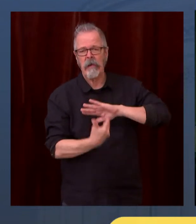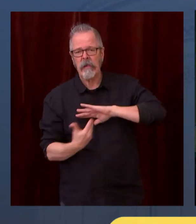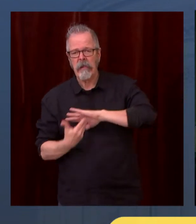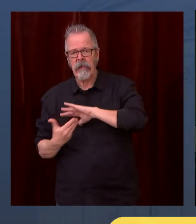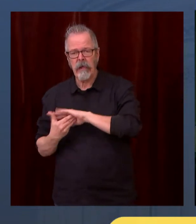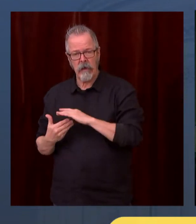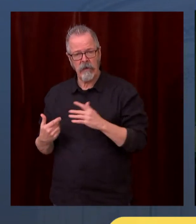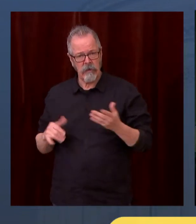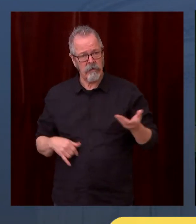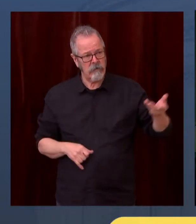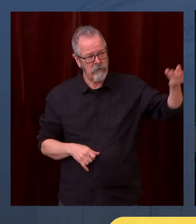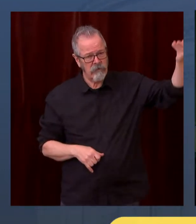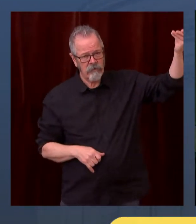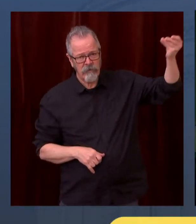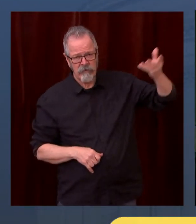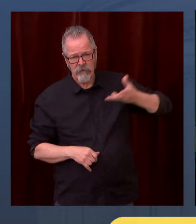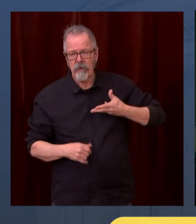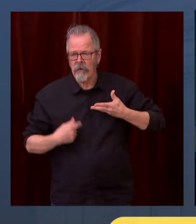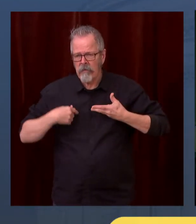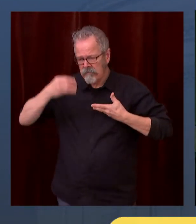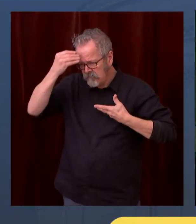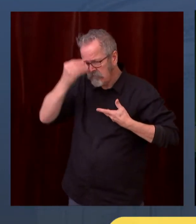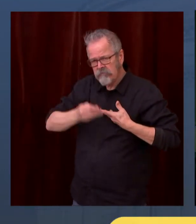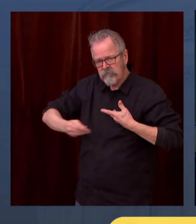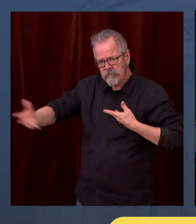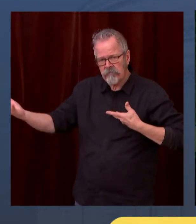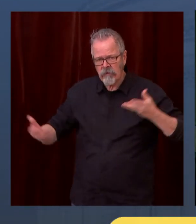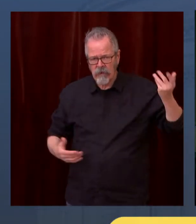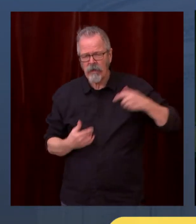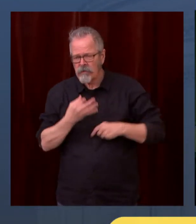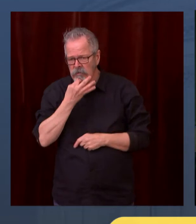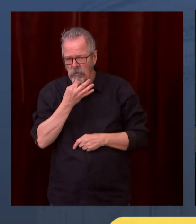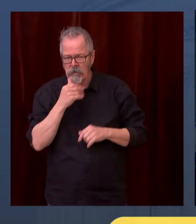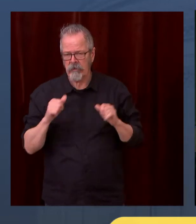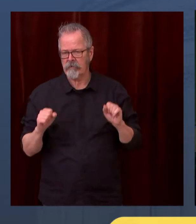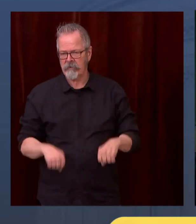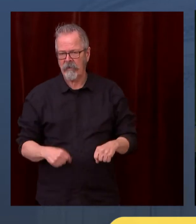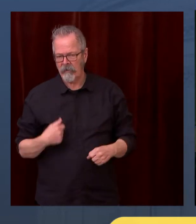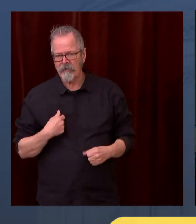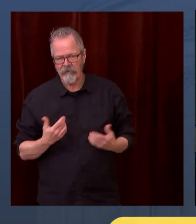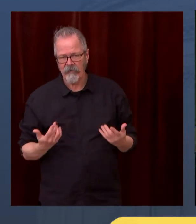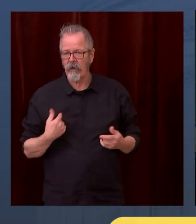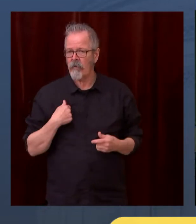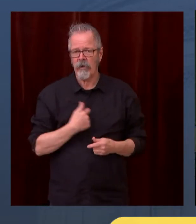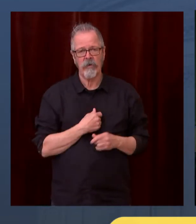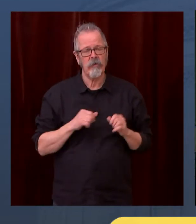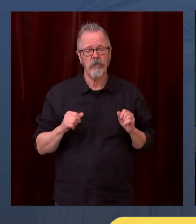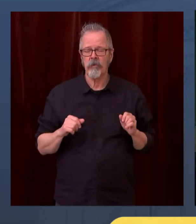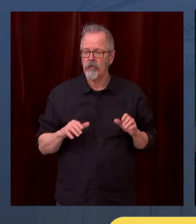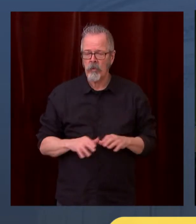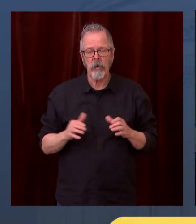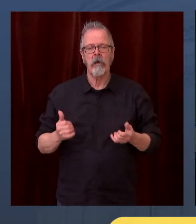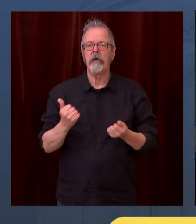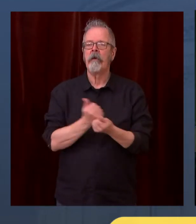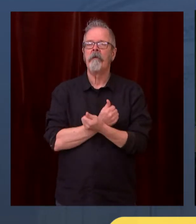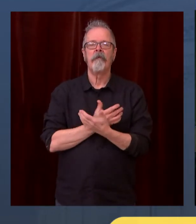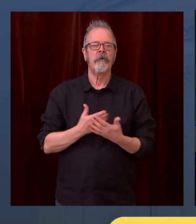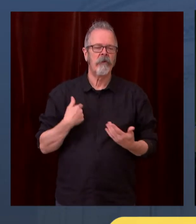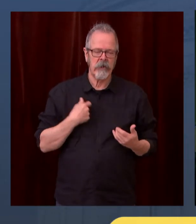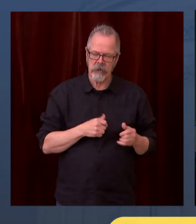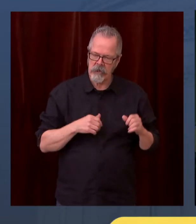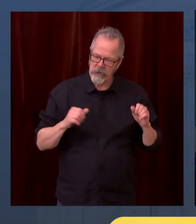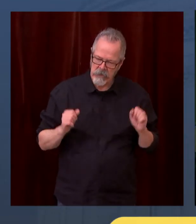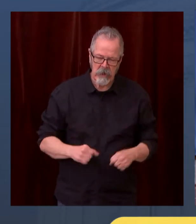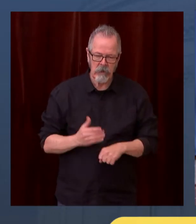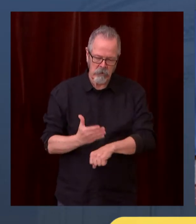share as partners that information with those that are on the ground. And so we're doing everything we can to improve those processes as well. And